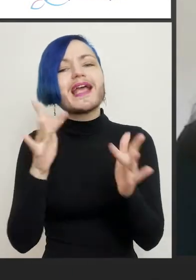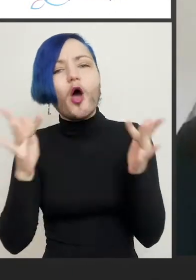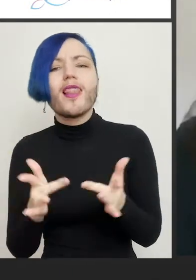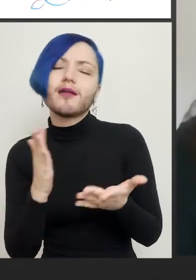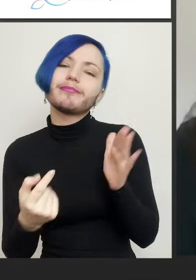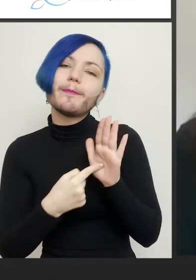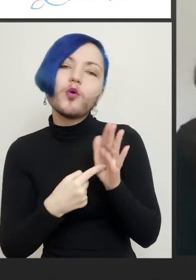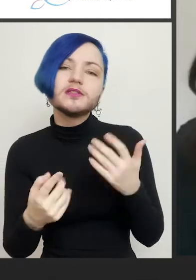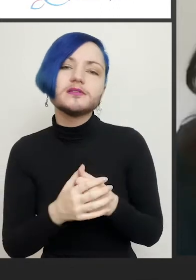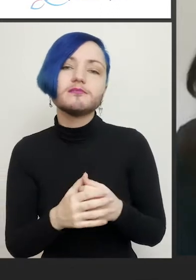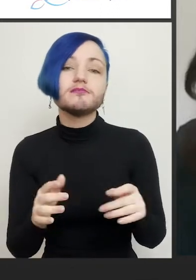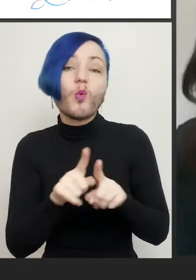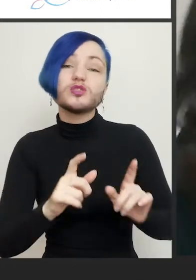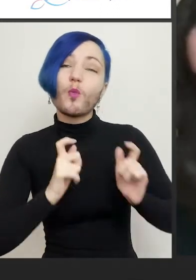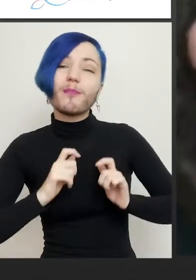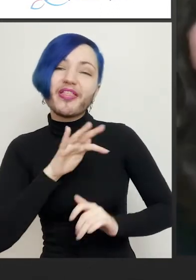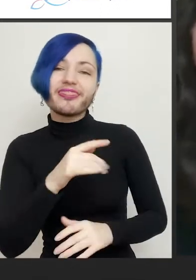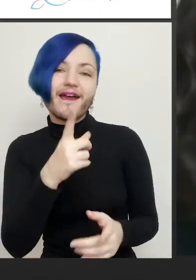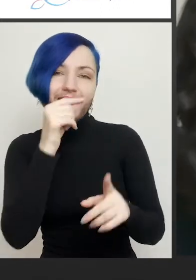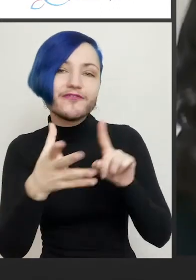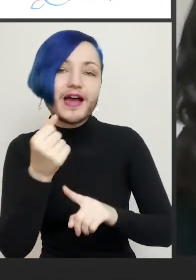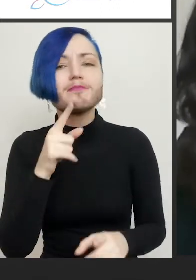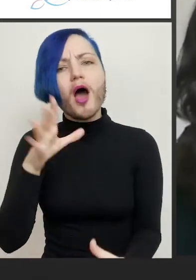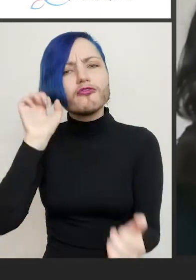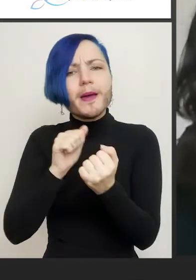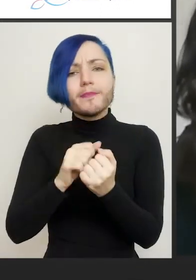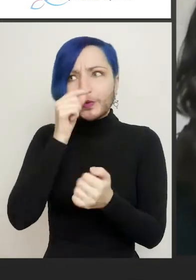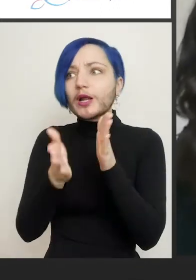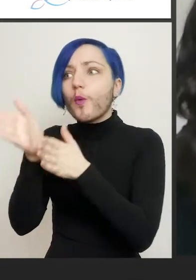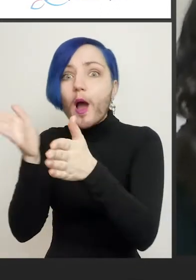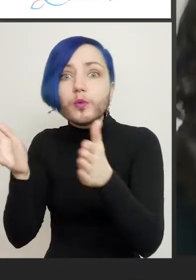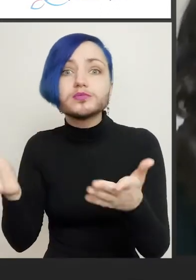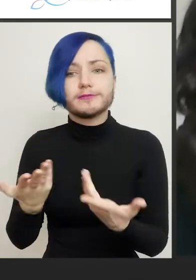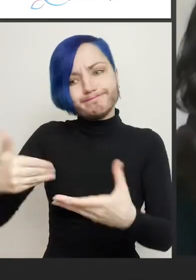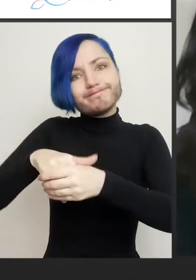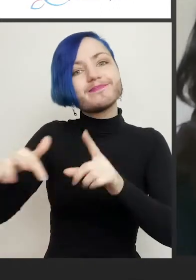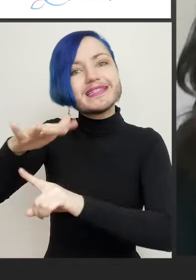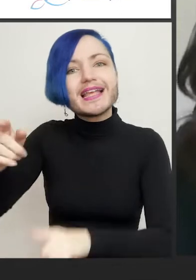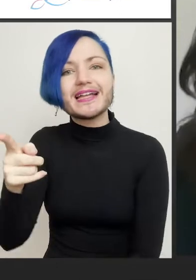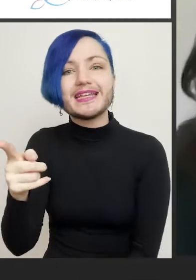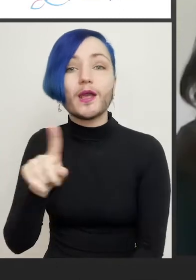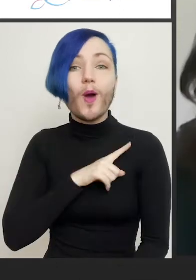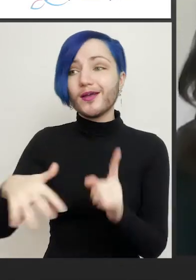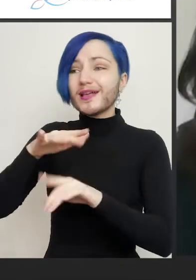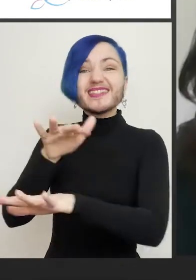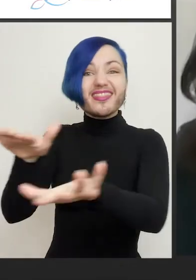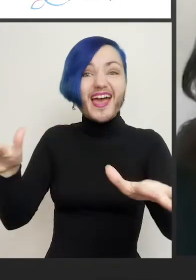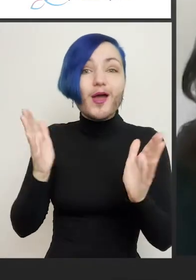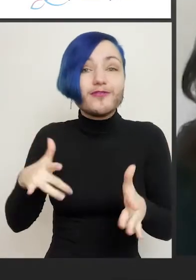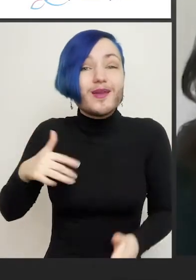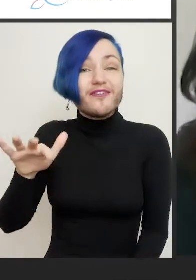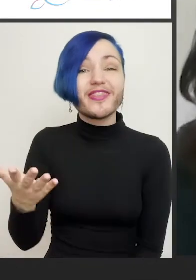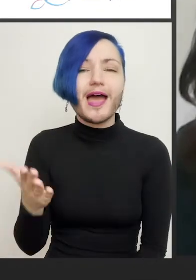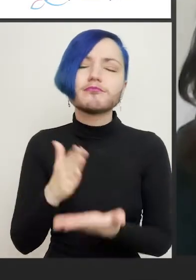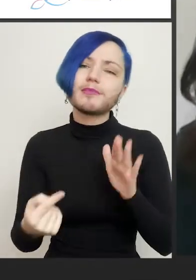thing. And don't forget to go outside and be part of wider society, because that is the society that we're in. And it's so important